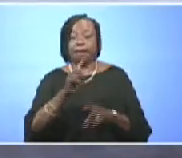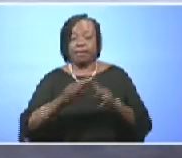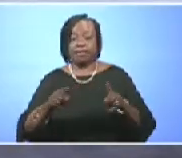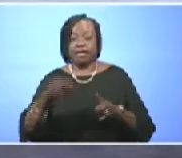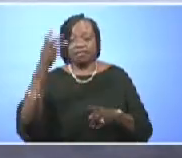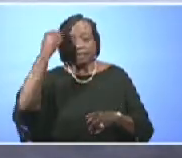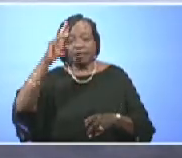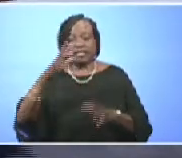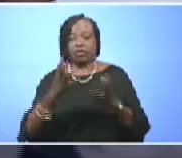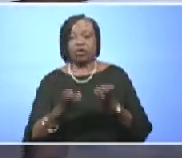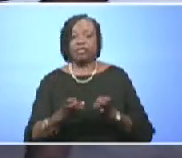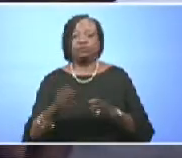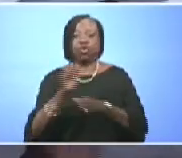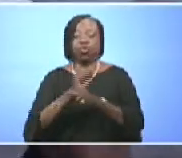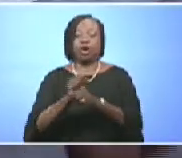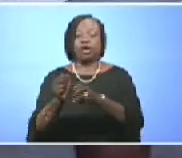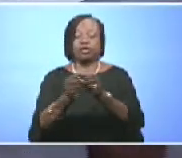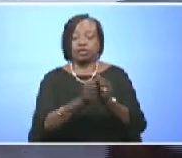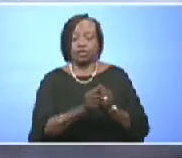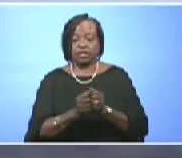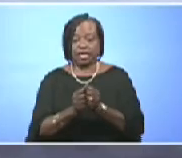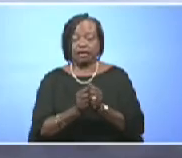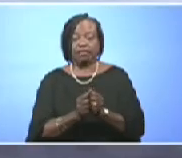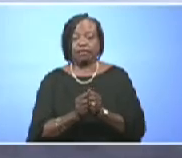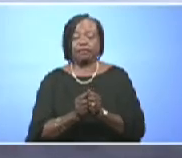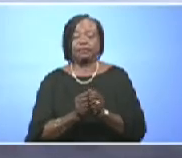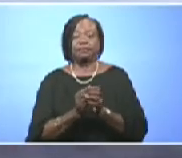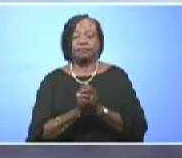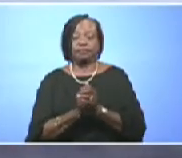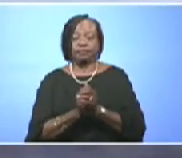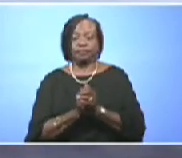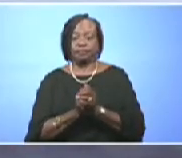challenges that are before them. Jiminita Swain, ZNS Network News.